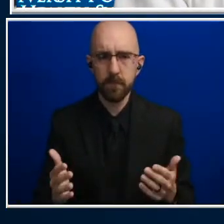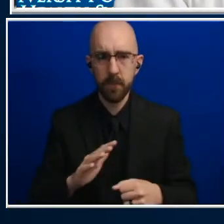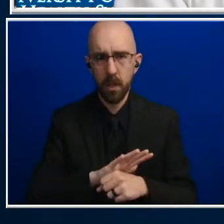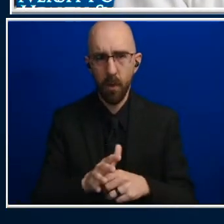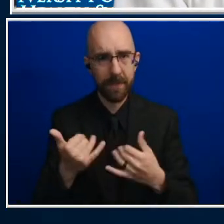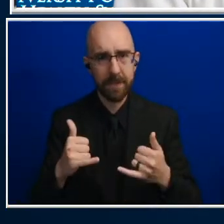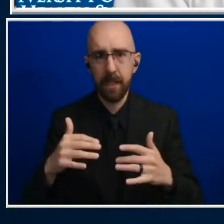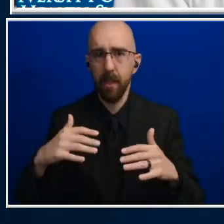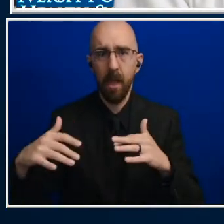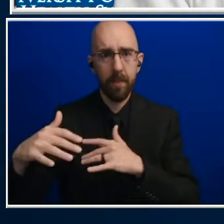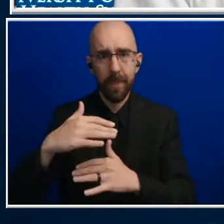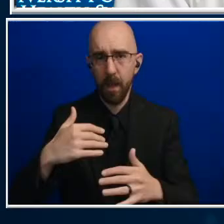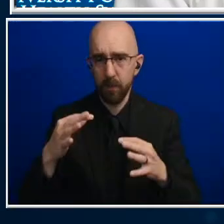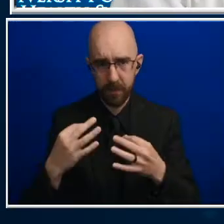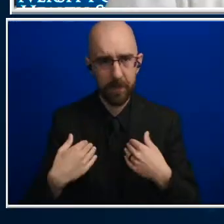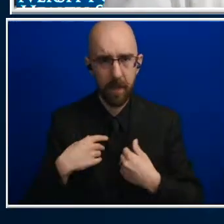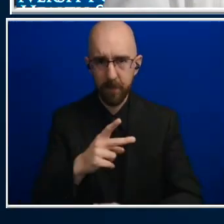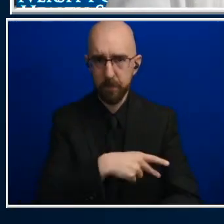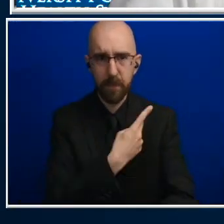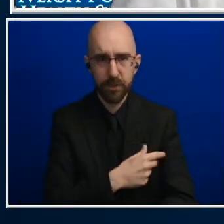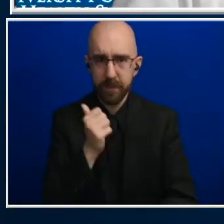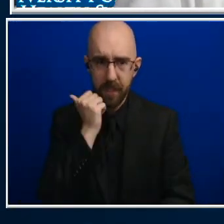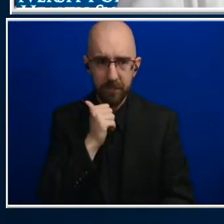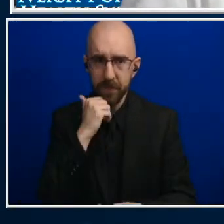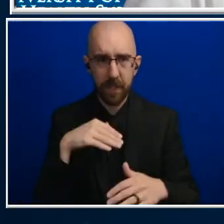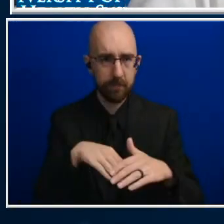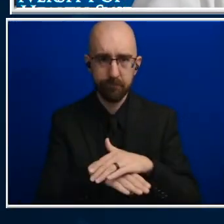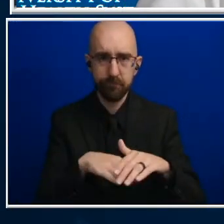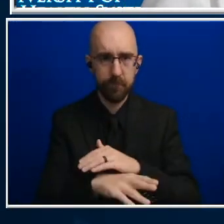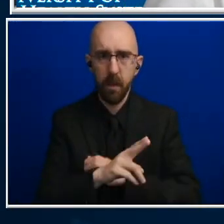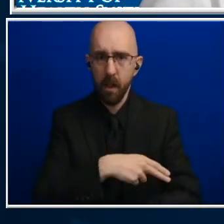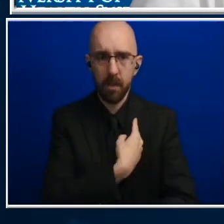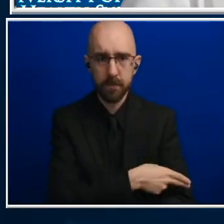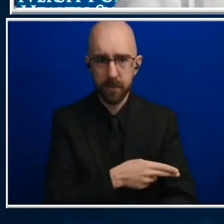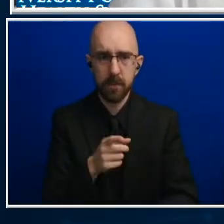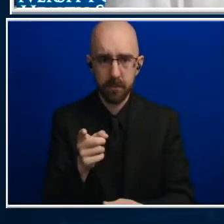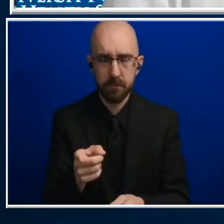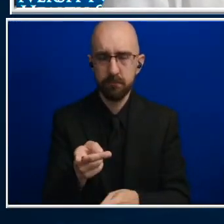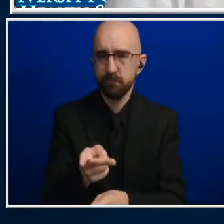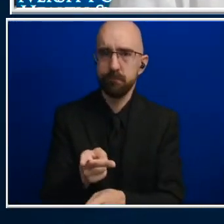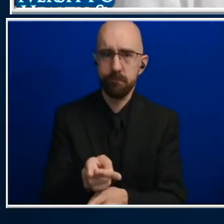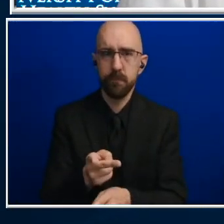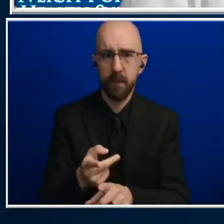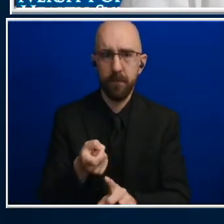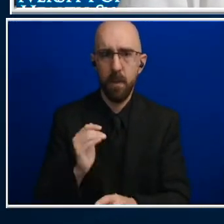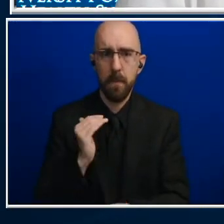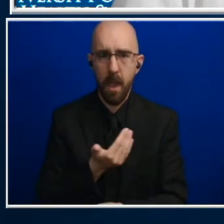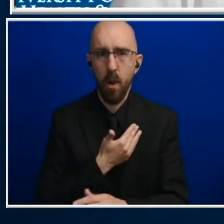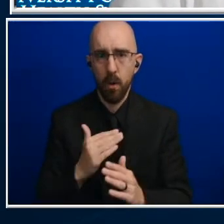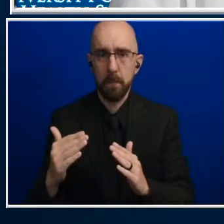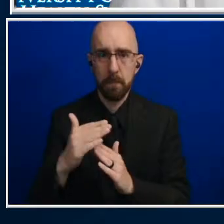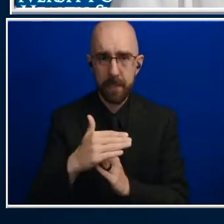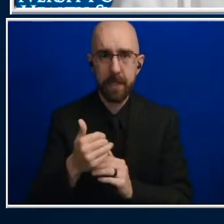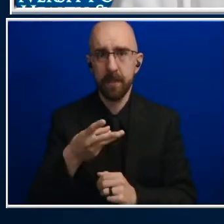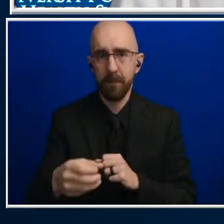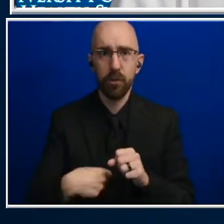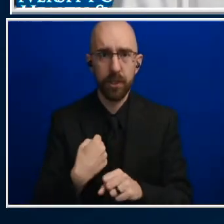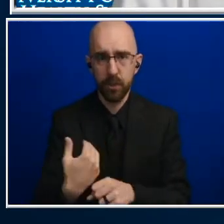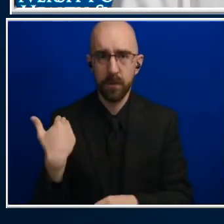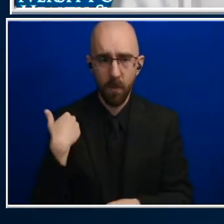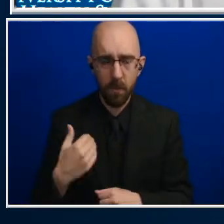have patients every day in the hospital with COVID. It's definitely been attenuated from our peak several years back, but it's still